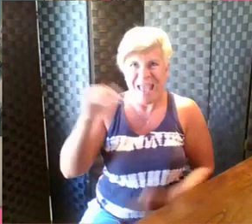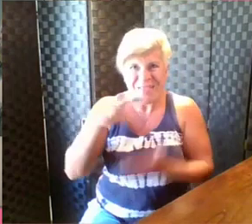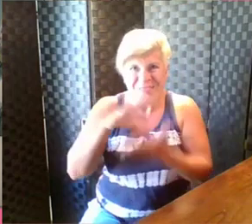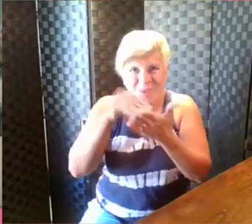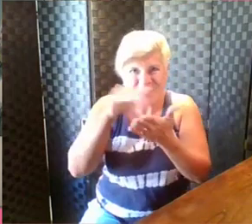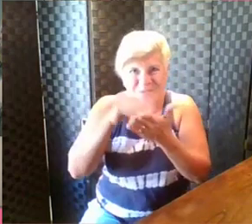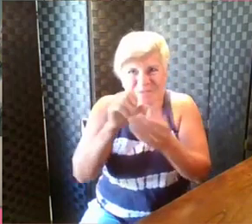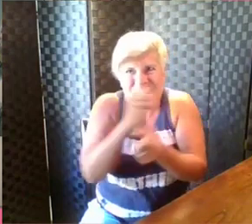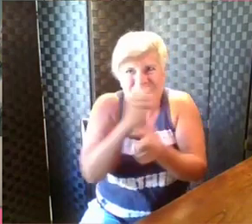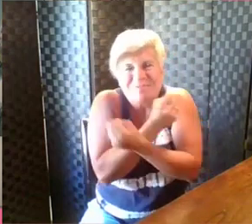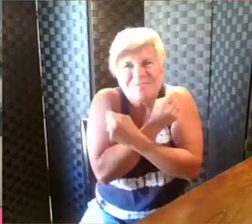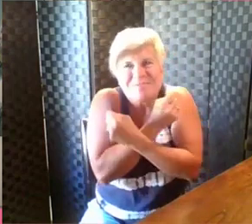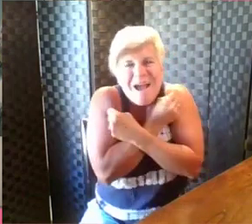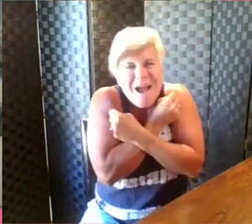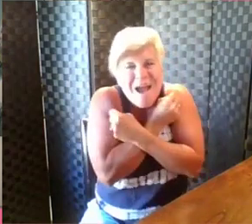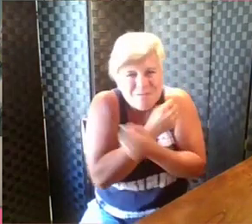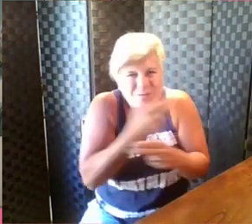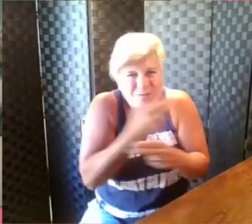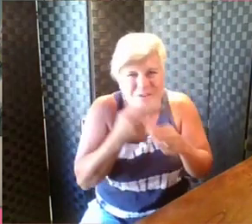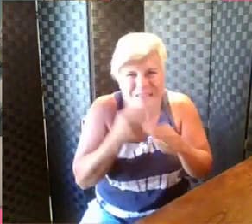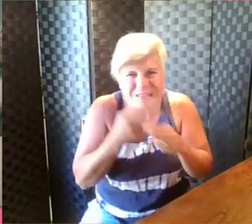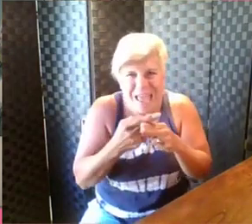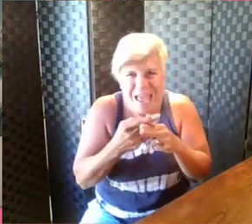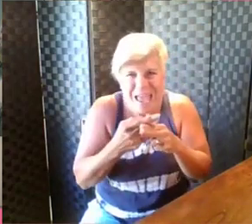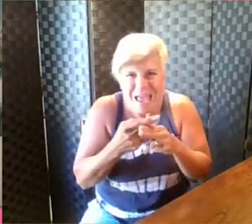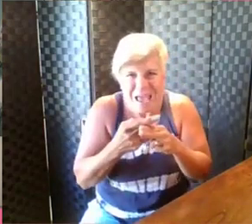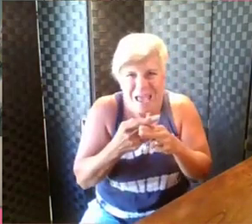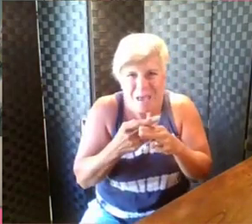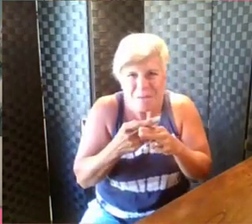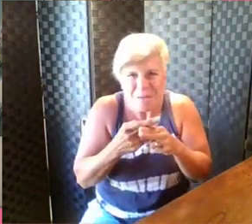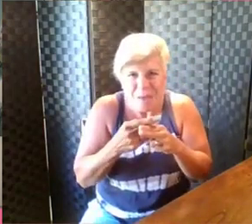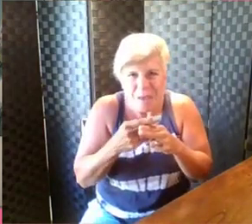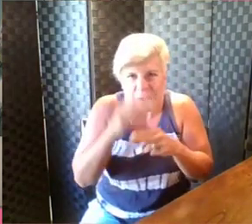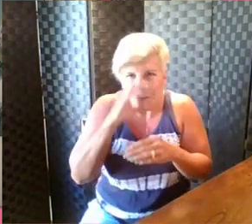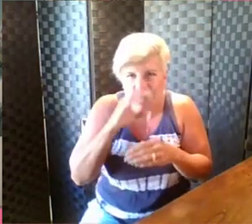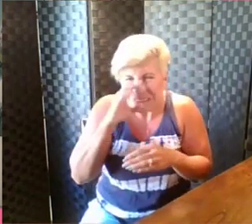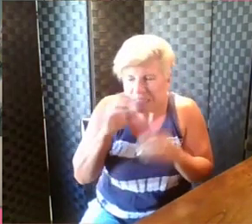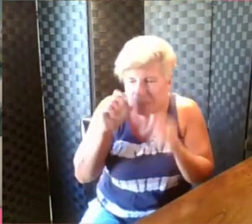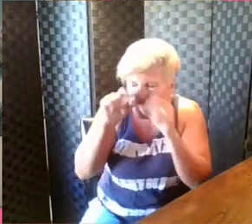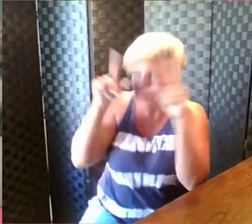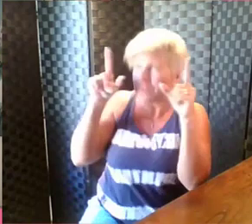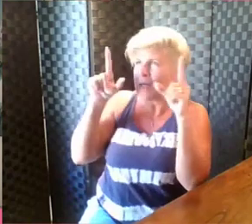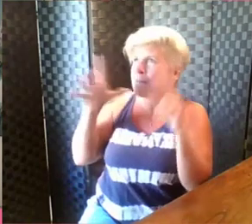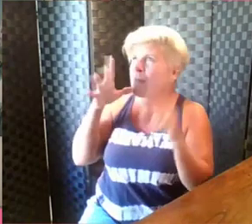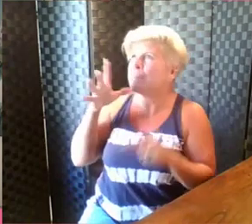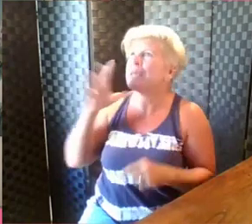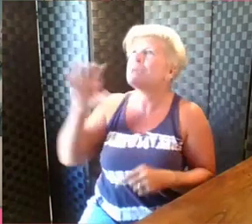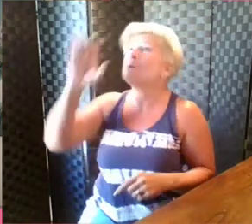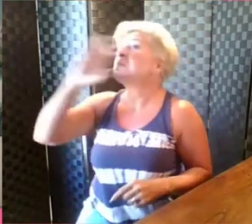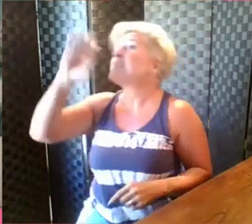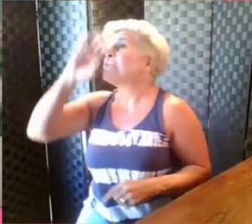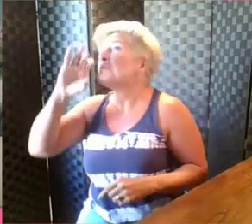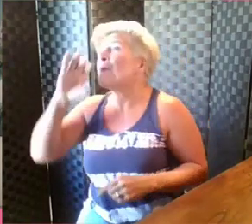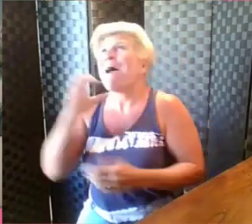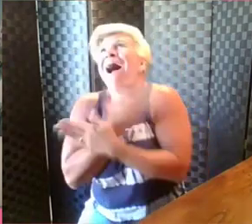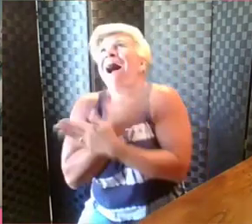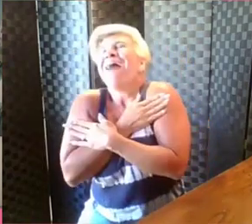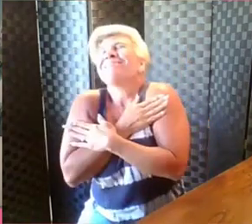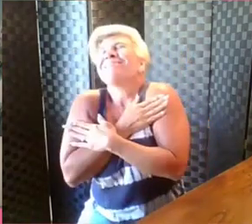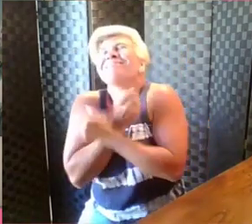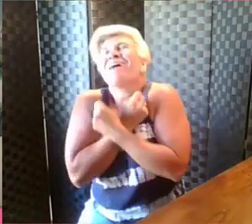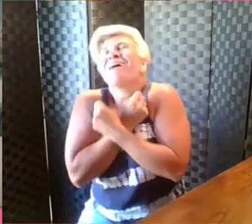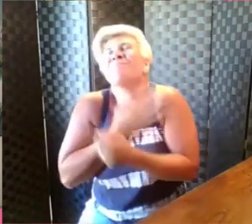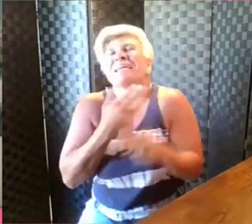name. She loved the way it sounded when her mother woke her up. She loved the way it sounded when her father called her